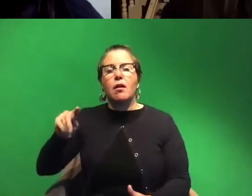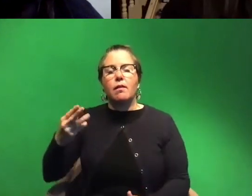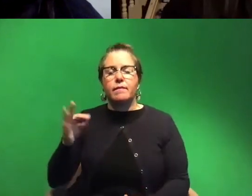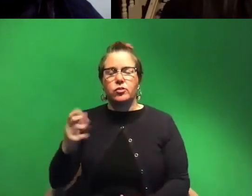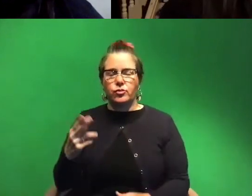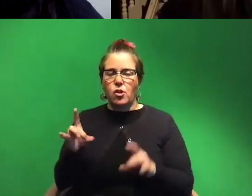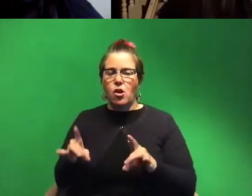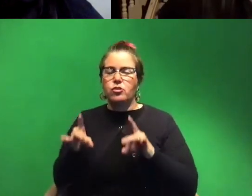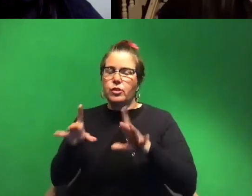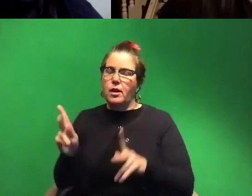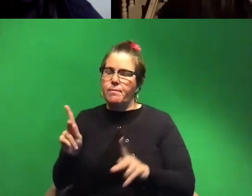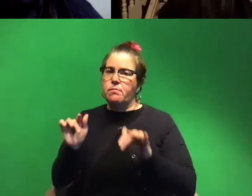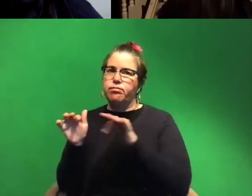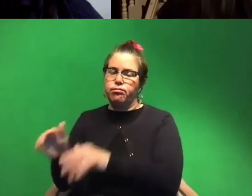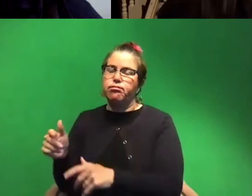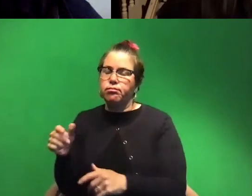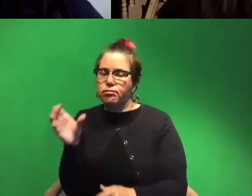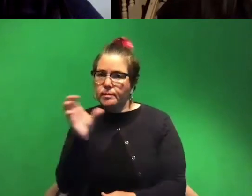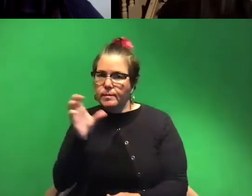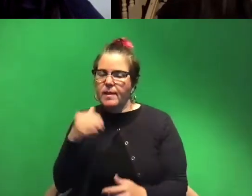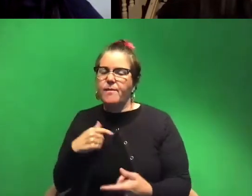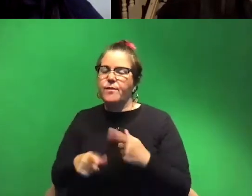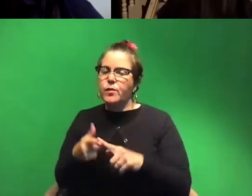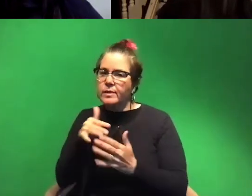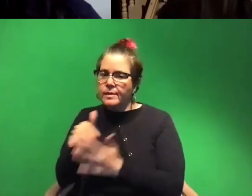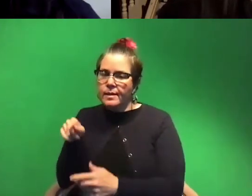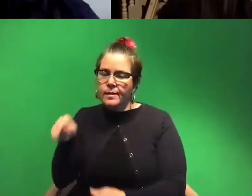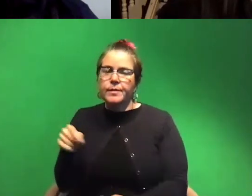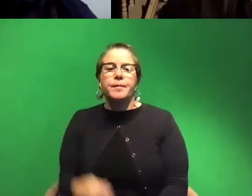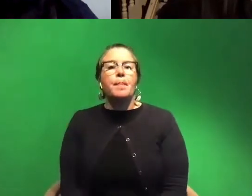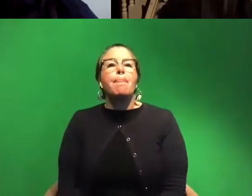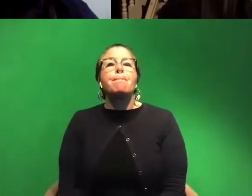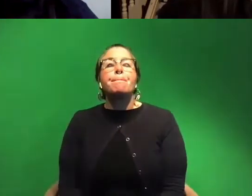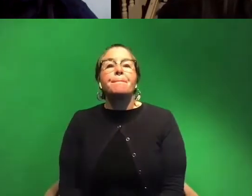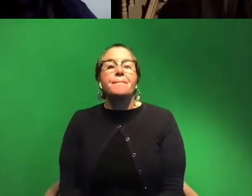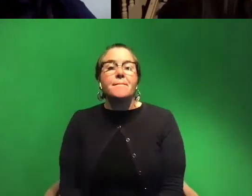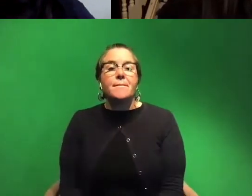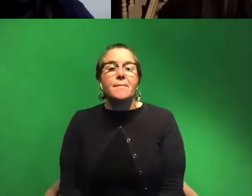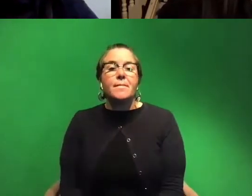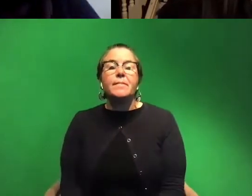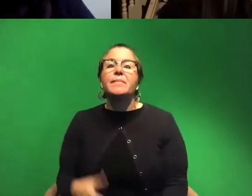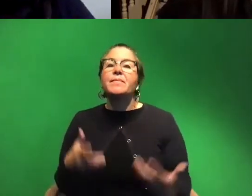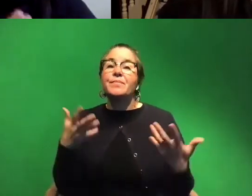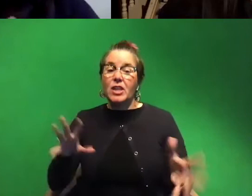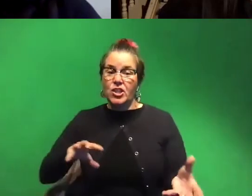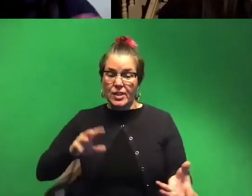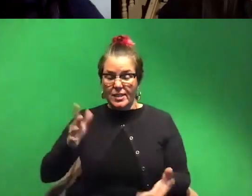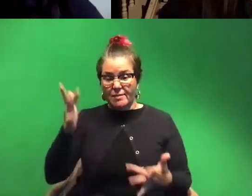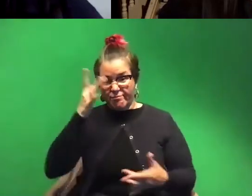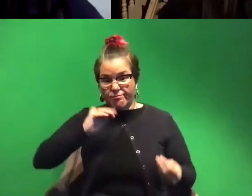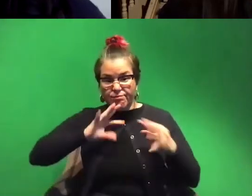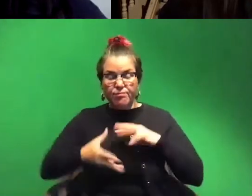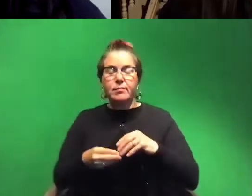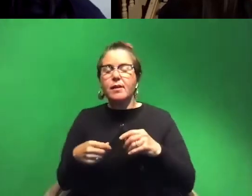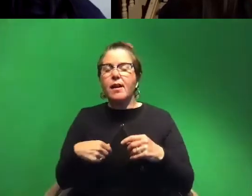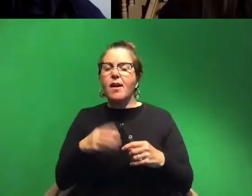huge attraction. I've got friends who study them down there, and at some point post-pandemic, I hope to make it down there